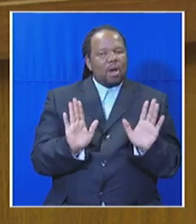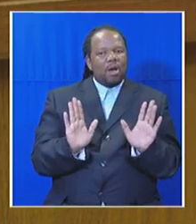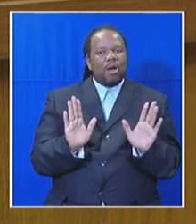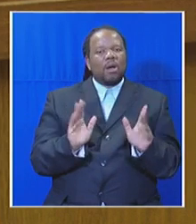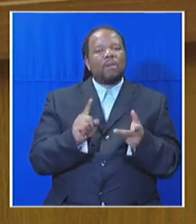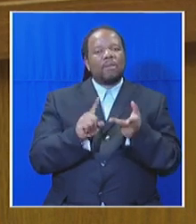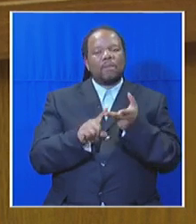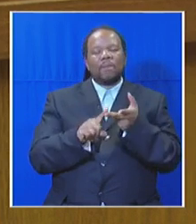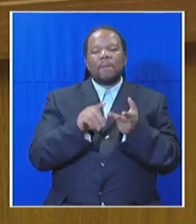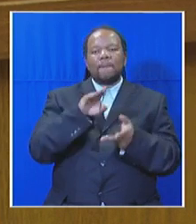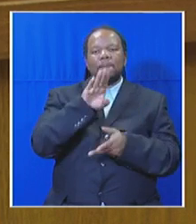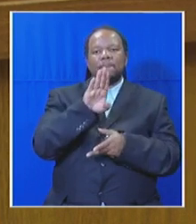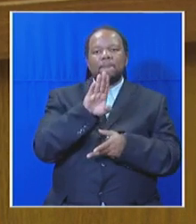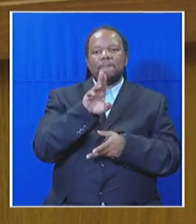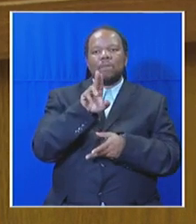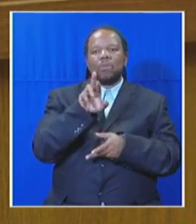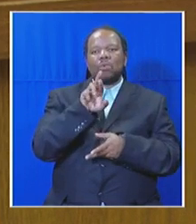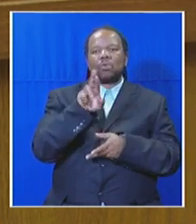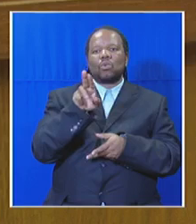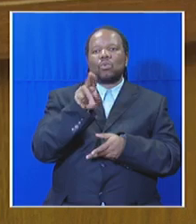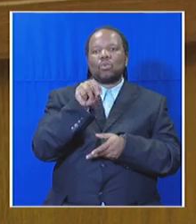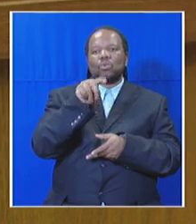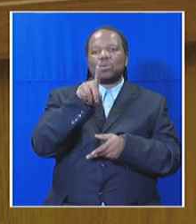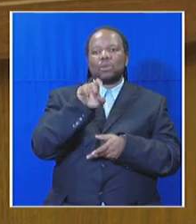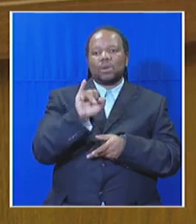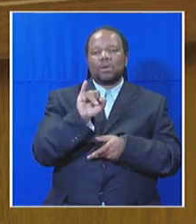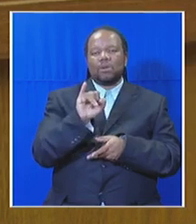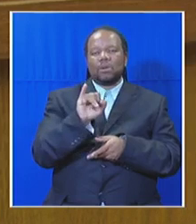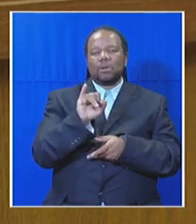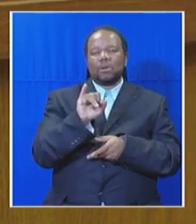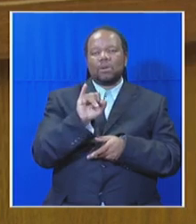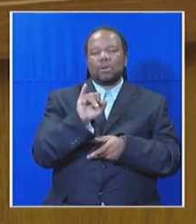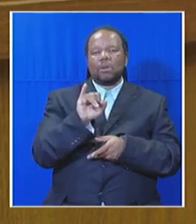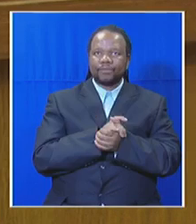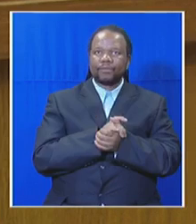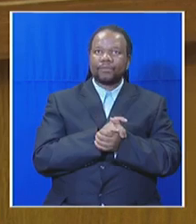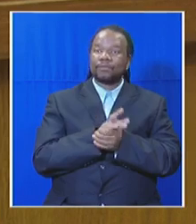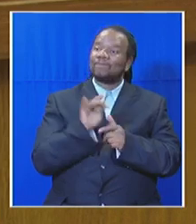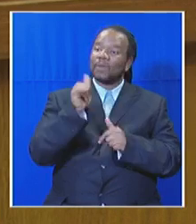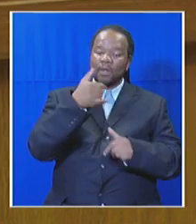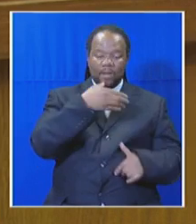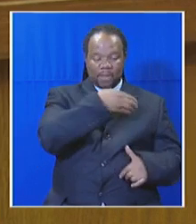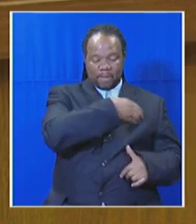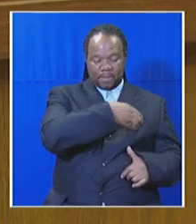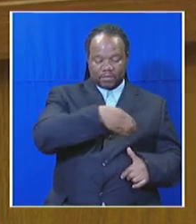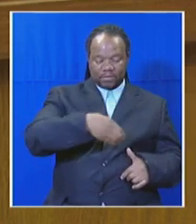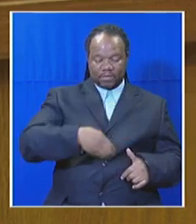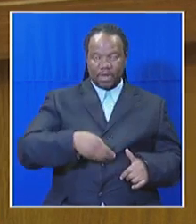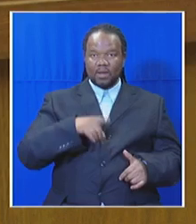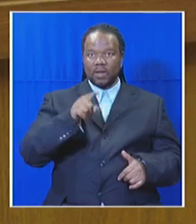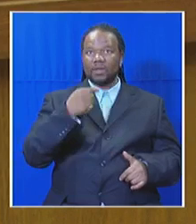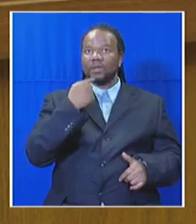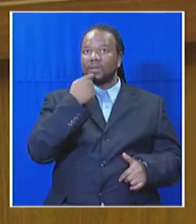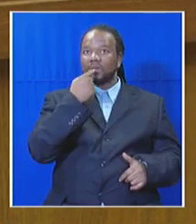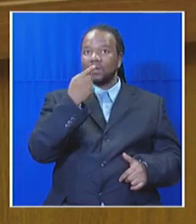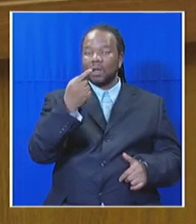Burundi, I think once Burundi said he was going to stand and there was a